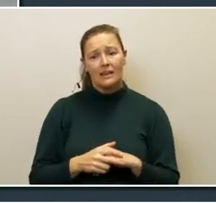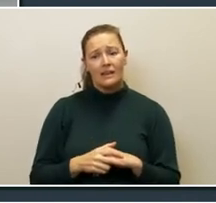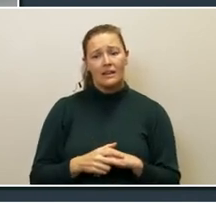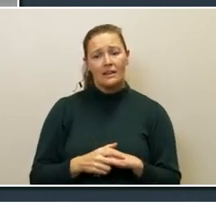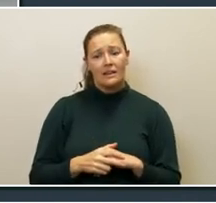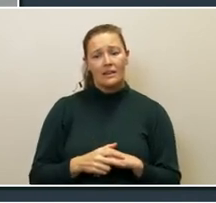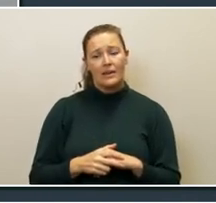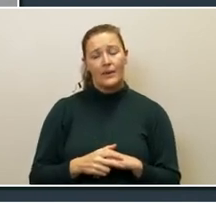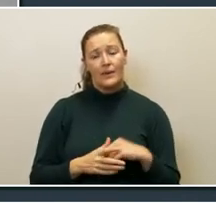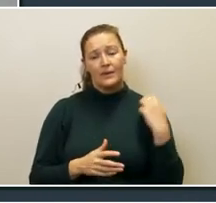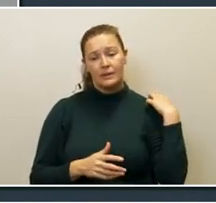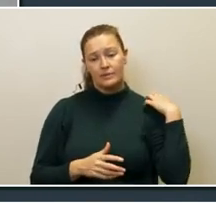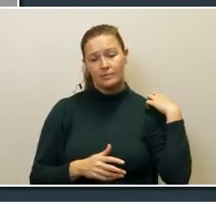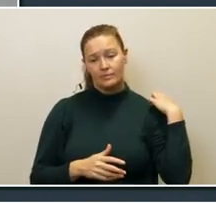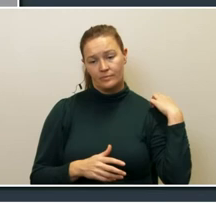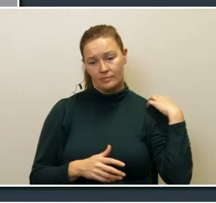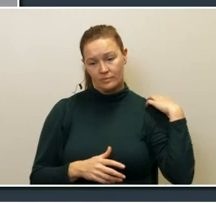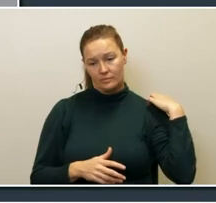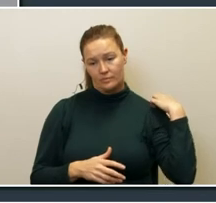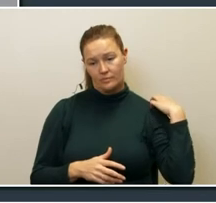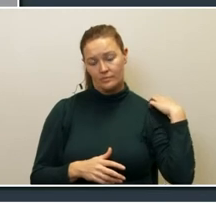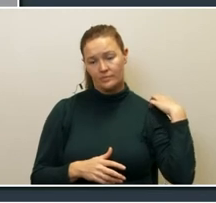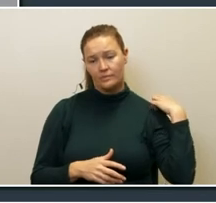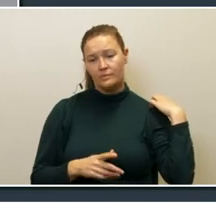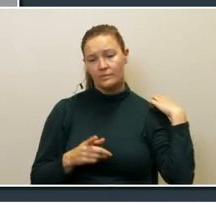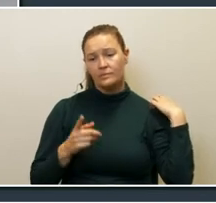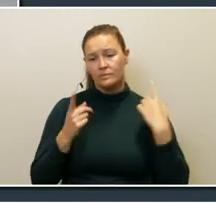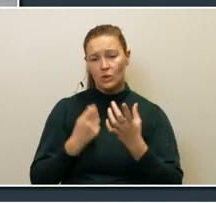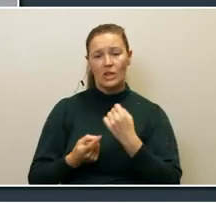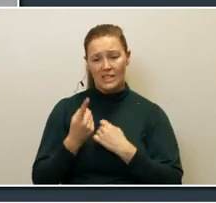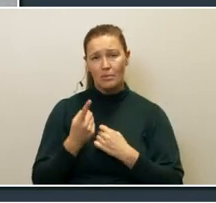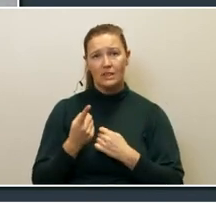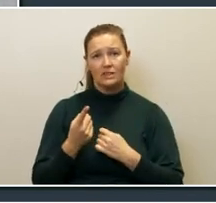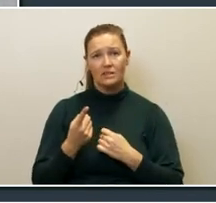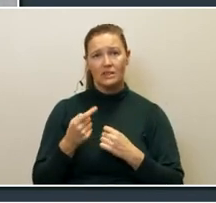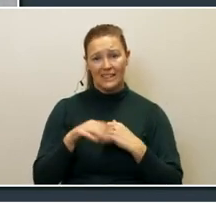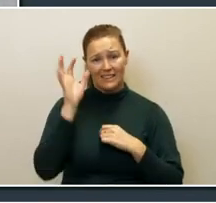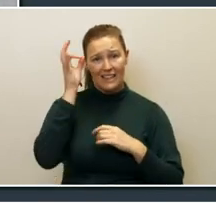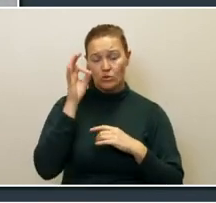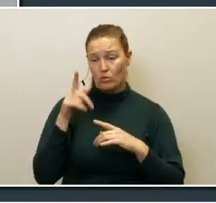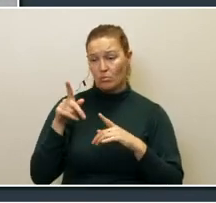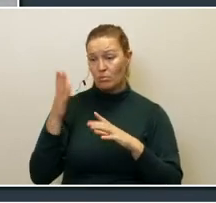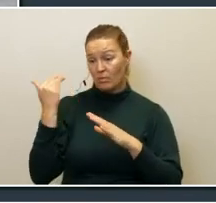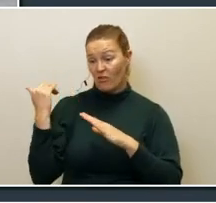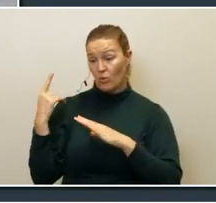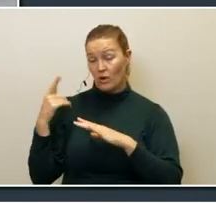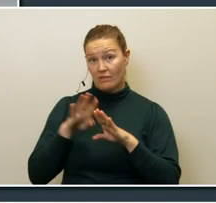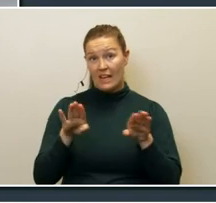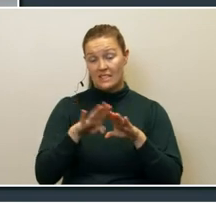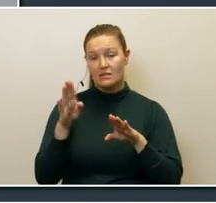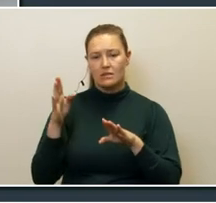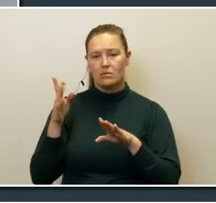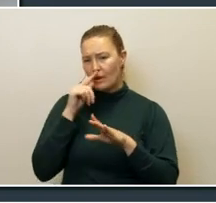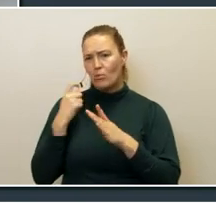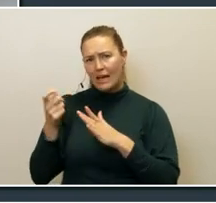in this council precinct have happened. And we ask